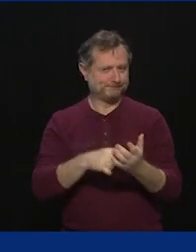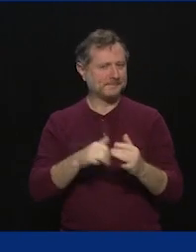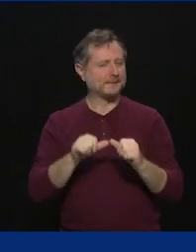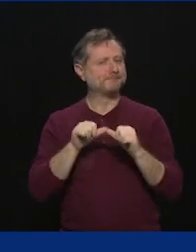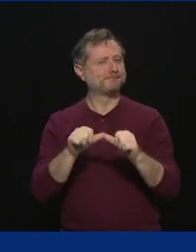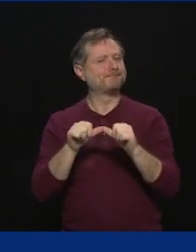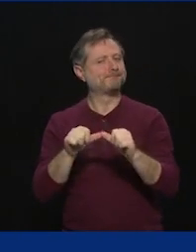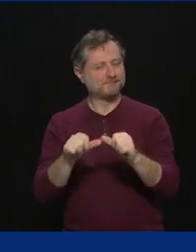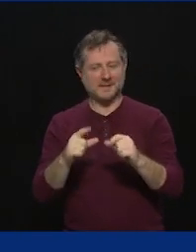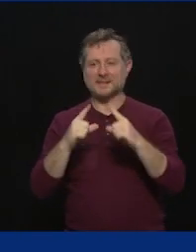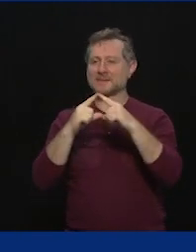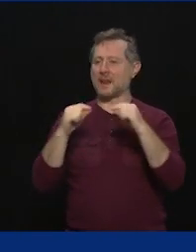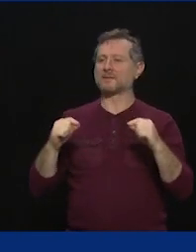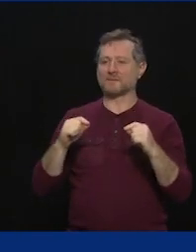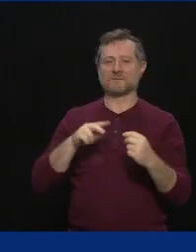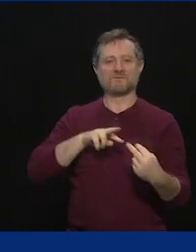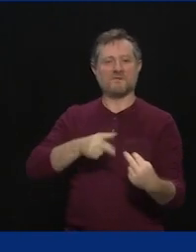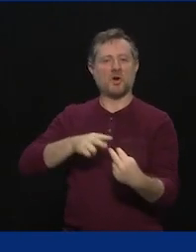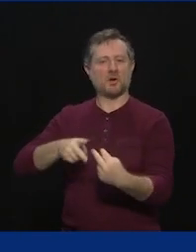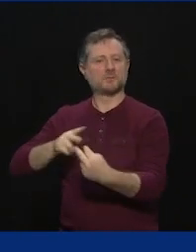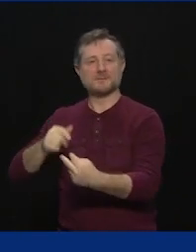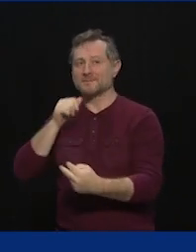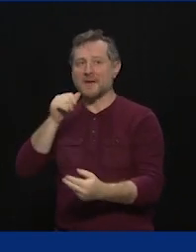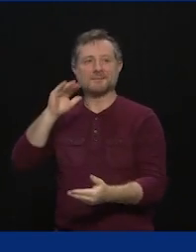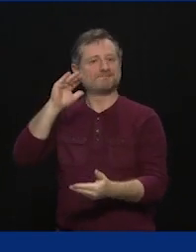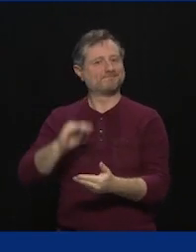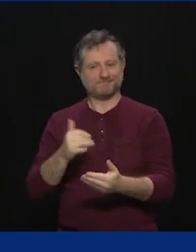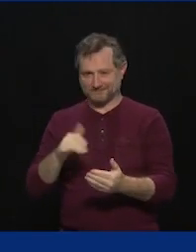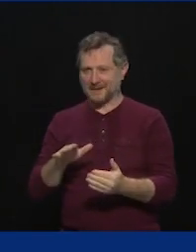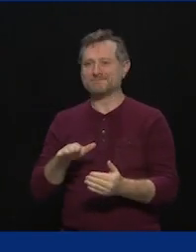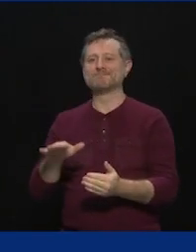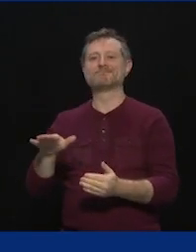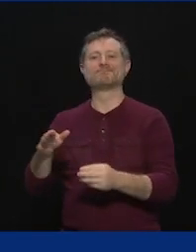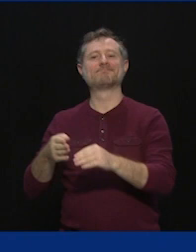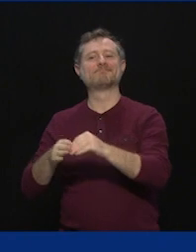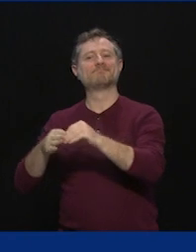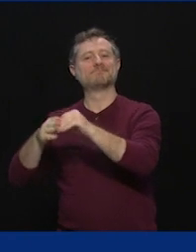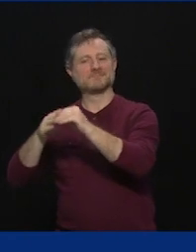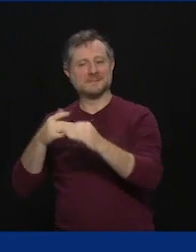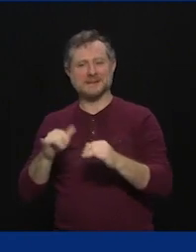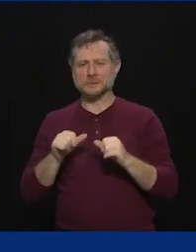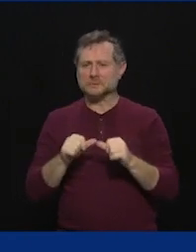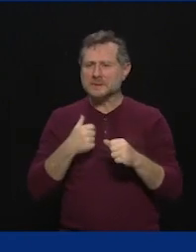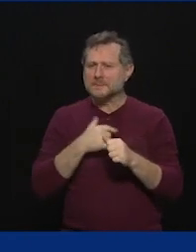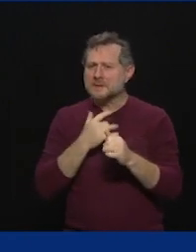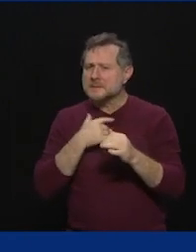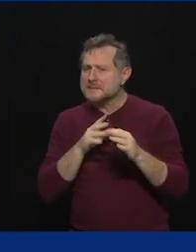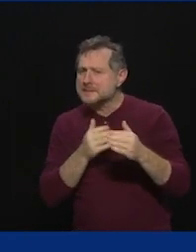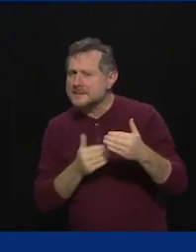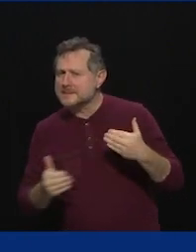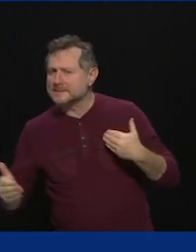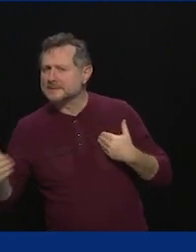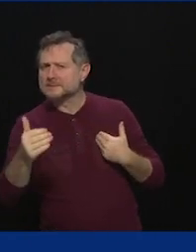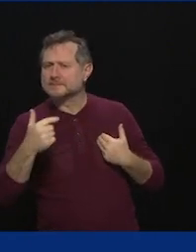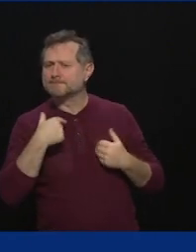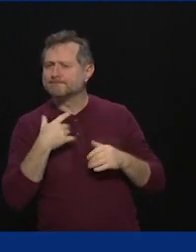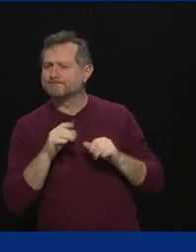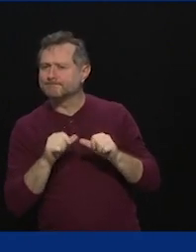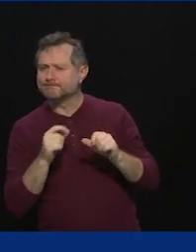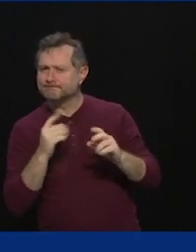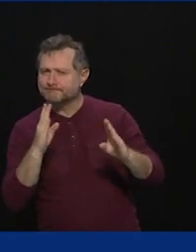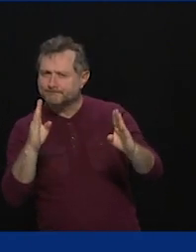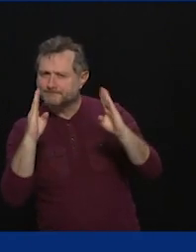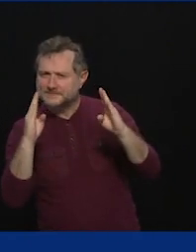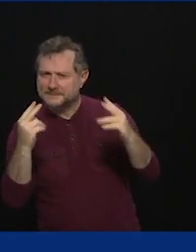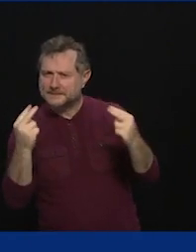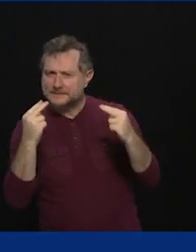abating, and we're going to continue to stay ahead of this. As you've heard me say for nearly 45 days now, the